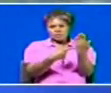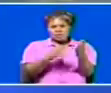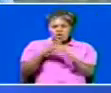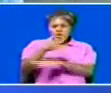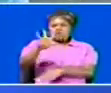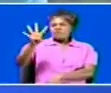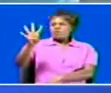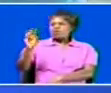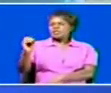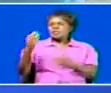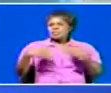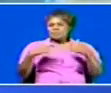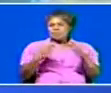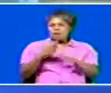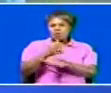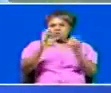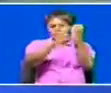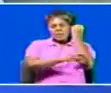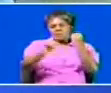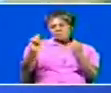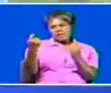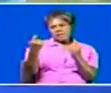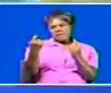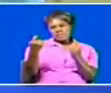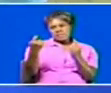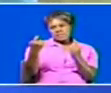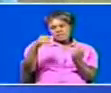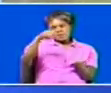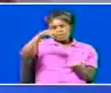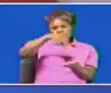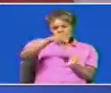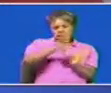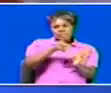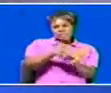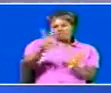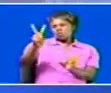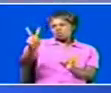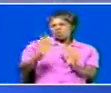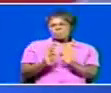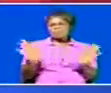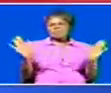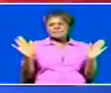40 ploughmen from across the world, with Kenya only fielding two participants.